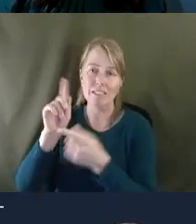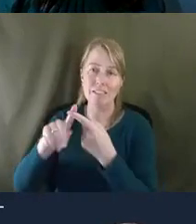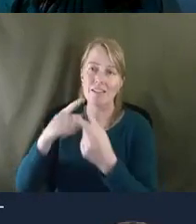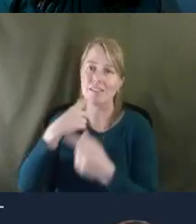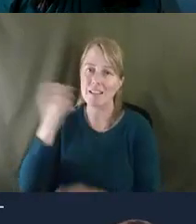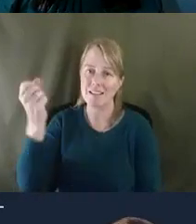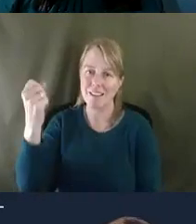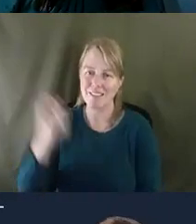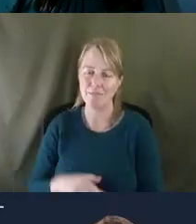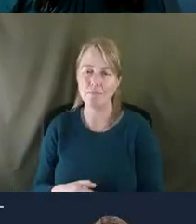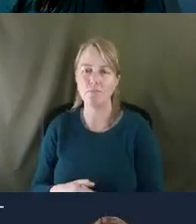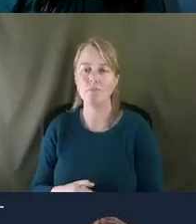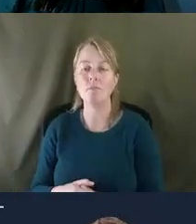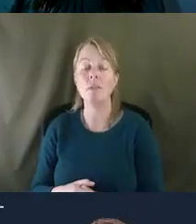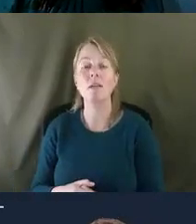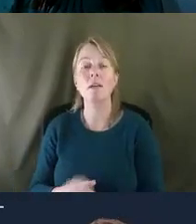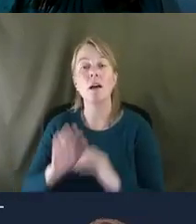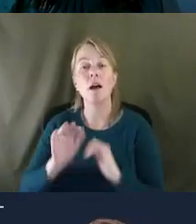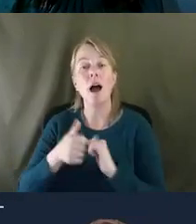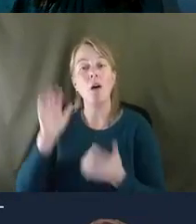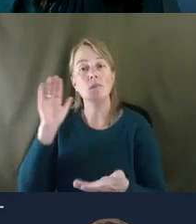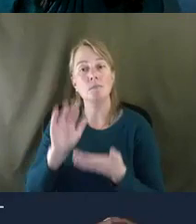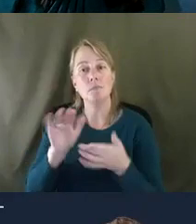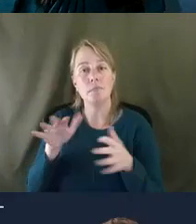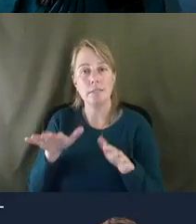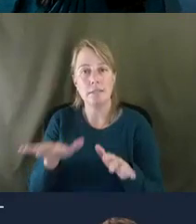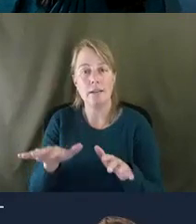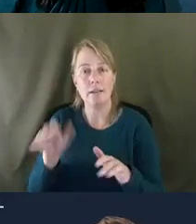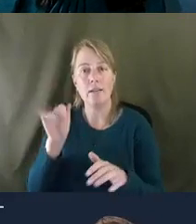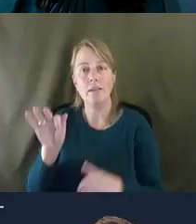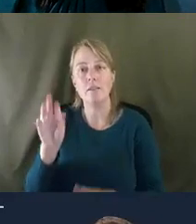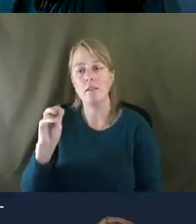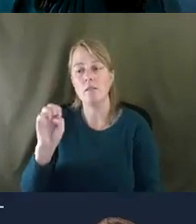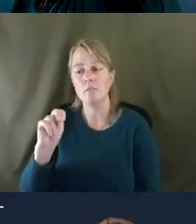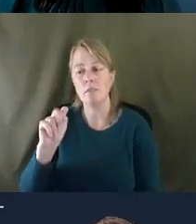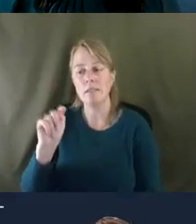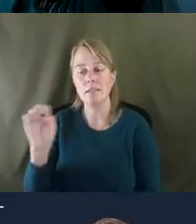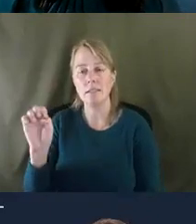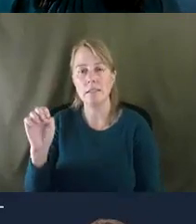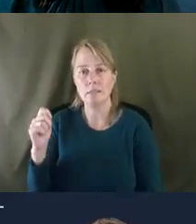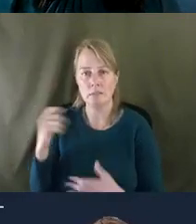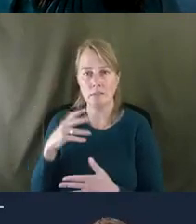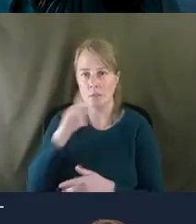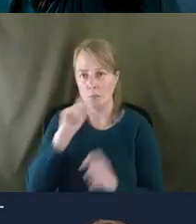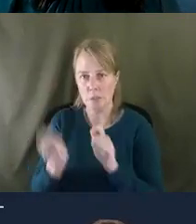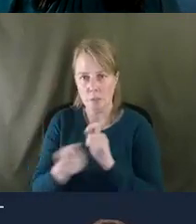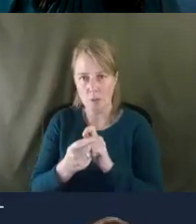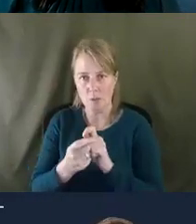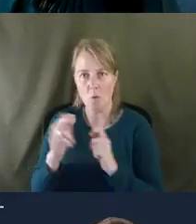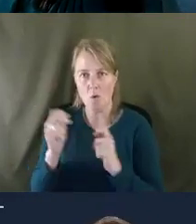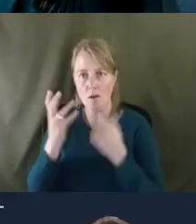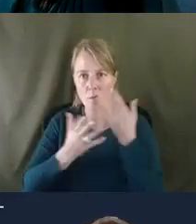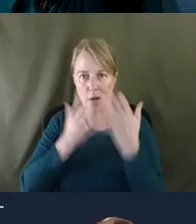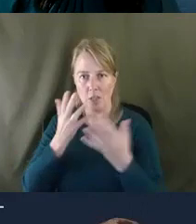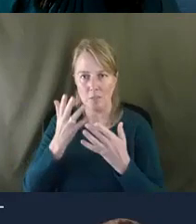How do you relieve anxiety when a potential mentee maybe fears retribution or embarrassment for asking for